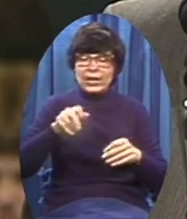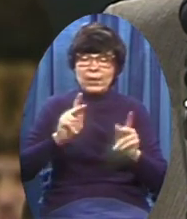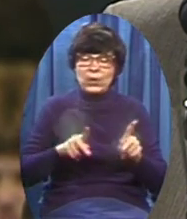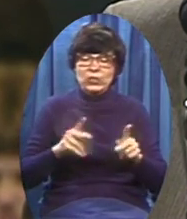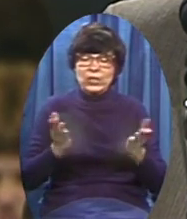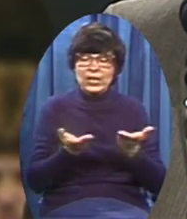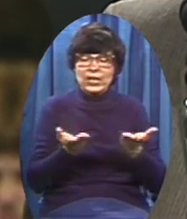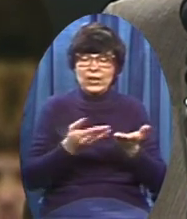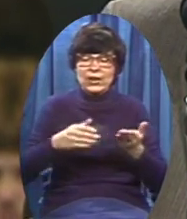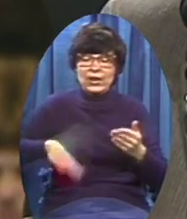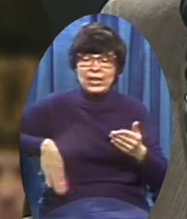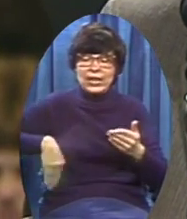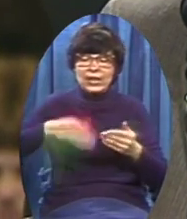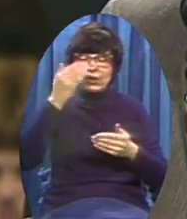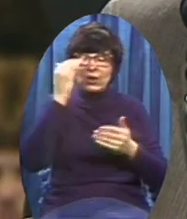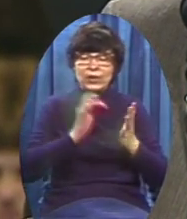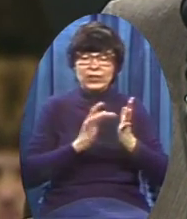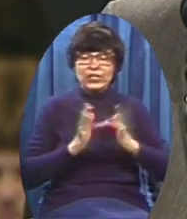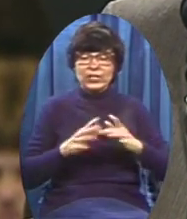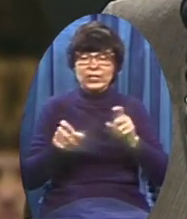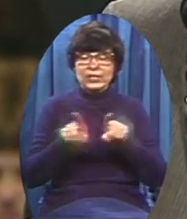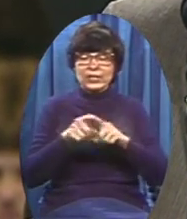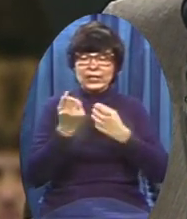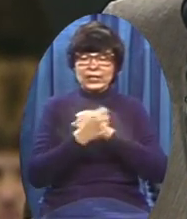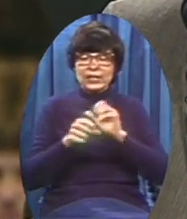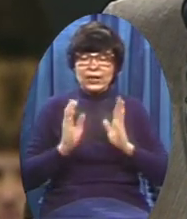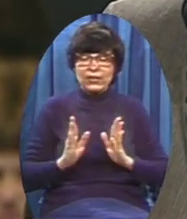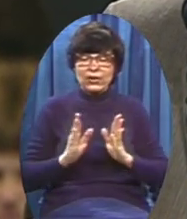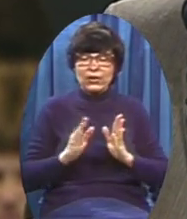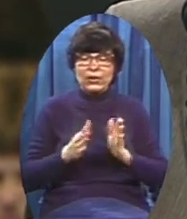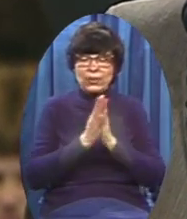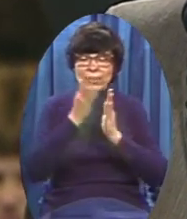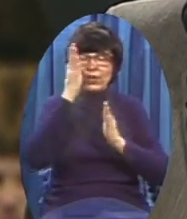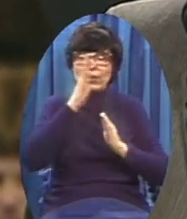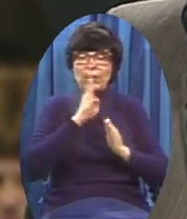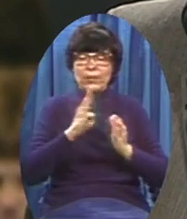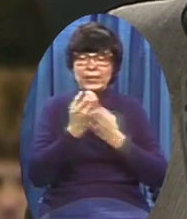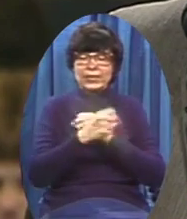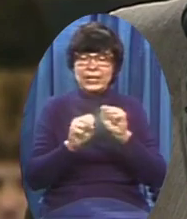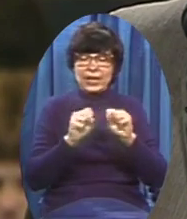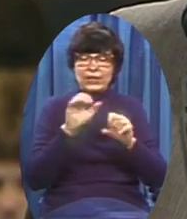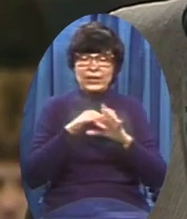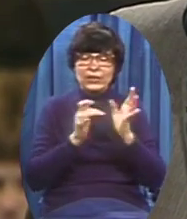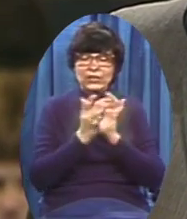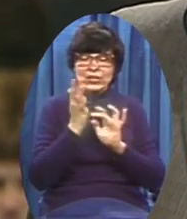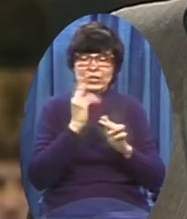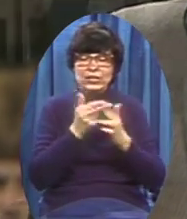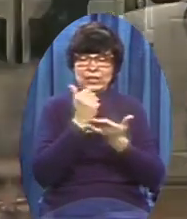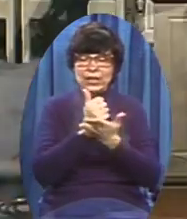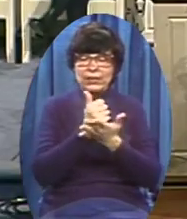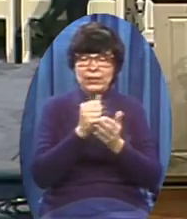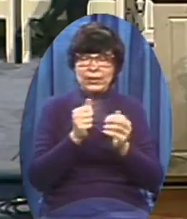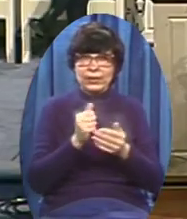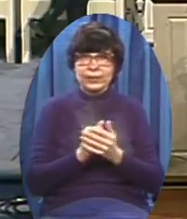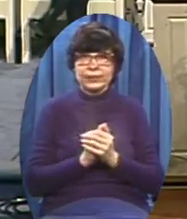will be so plain and true that they'll accept Christ this morning. Forgive us of our sins, for we ask it in Jesus' precious name.